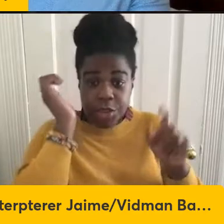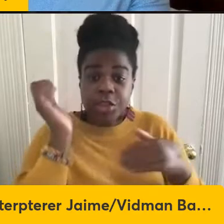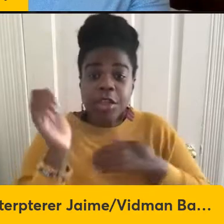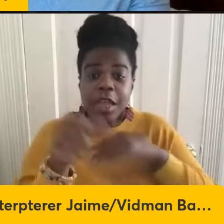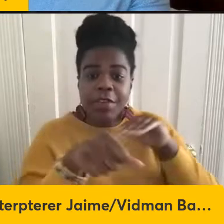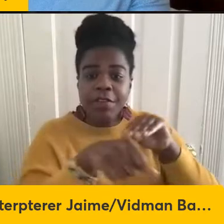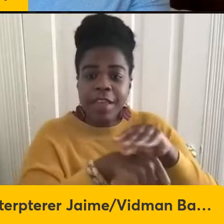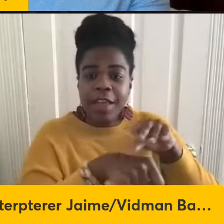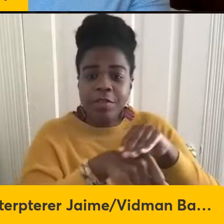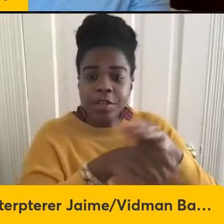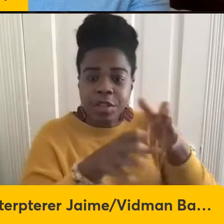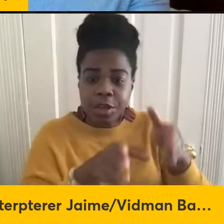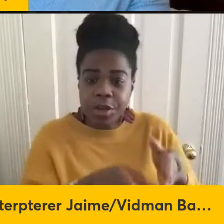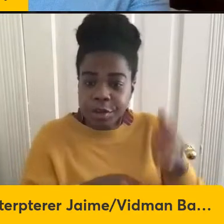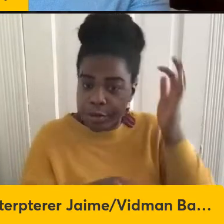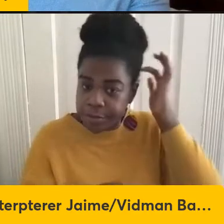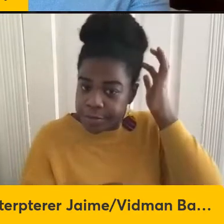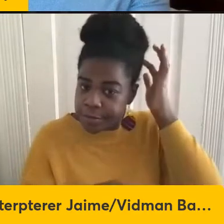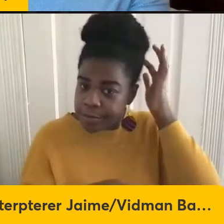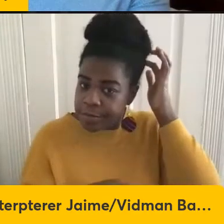be someone who is